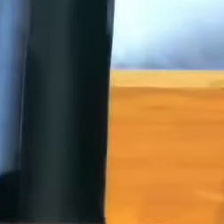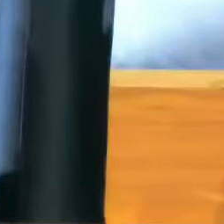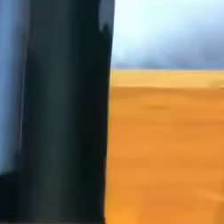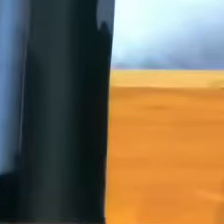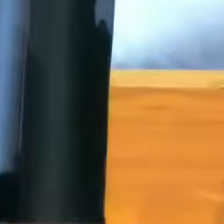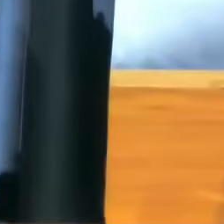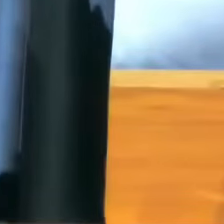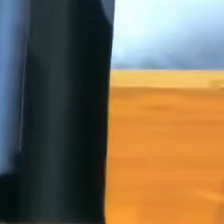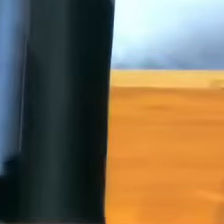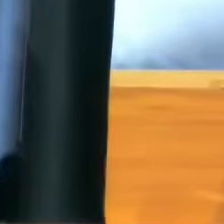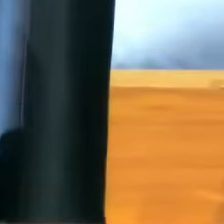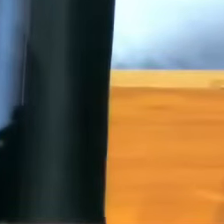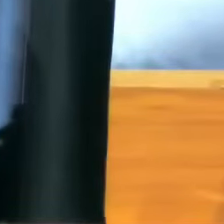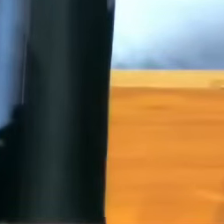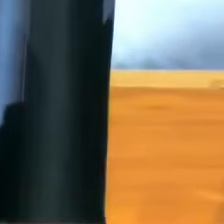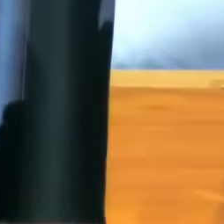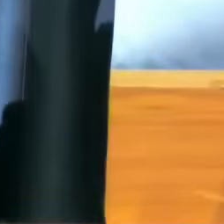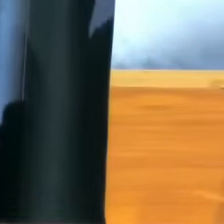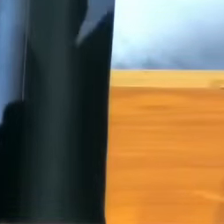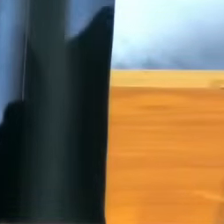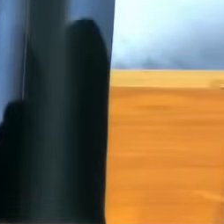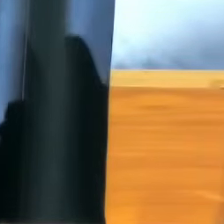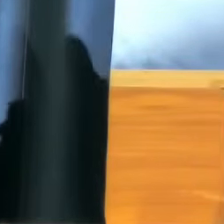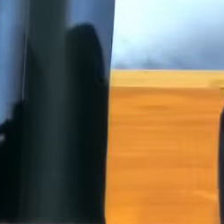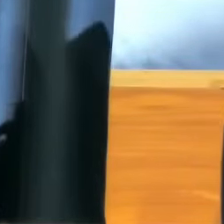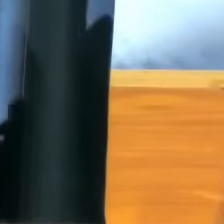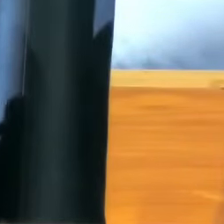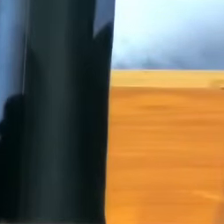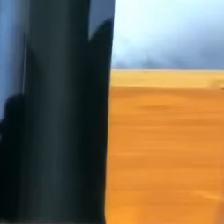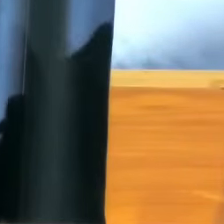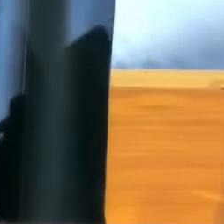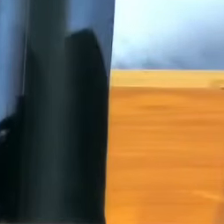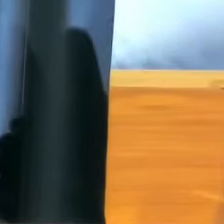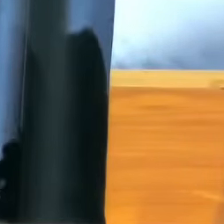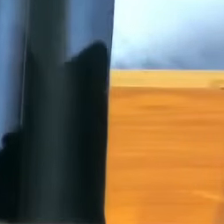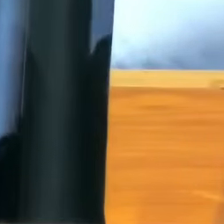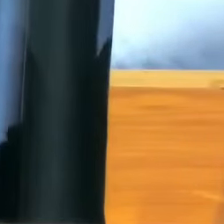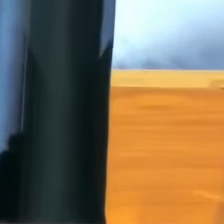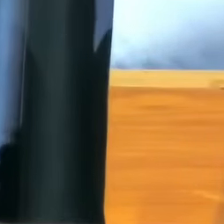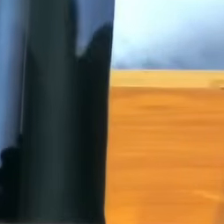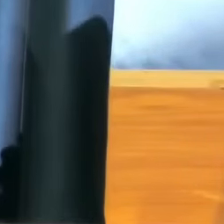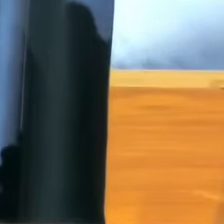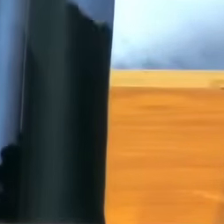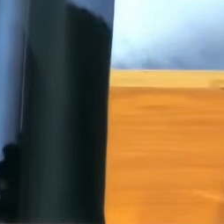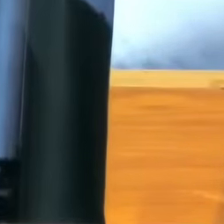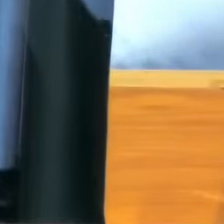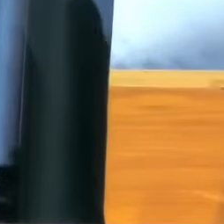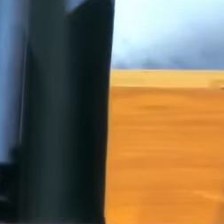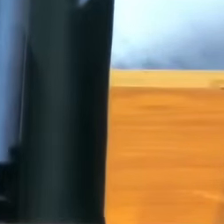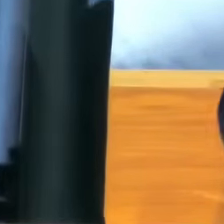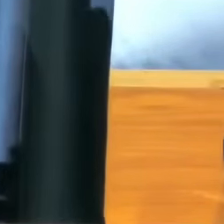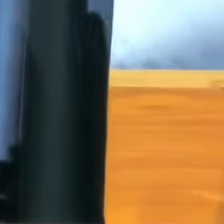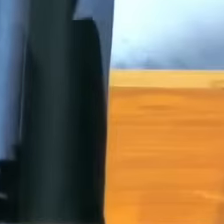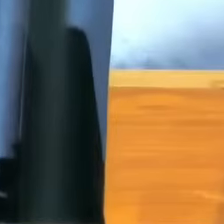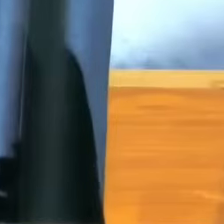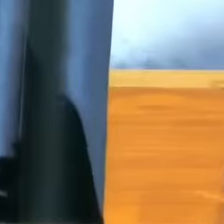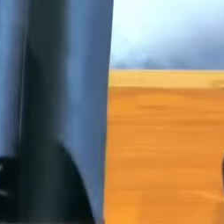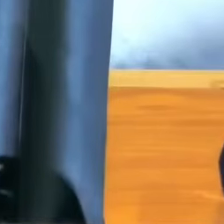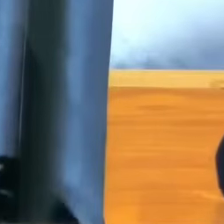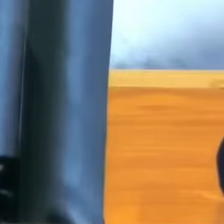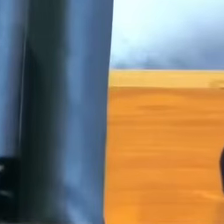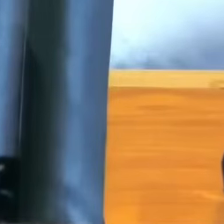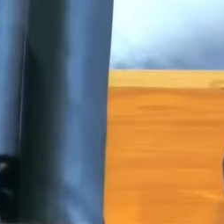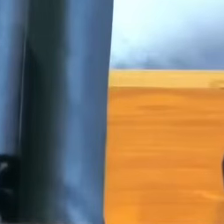stage. I just want to clarify. Do you consider it would you consider it as an encroachment on